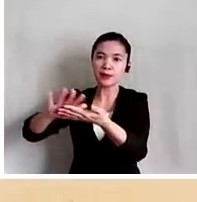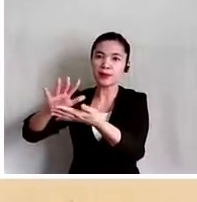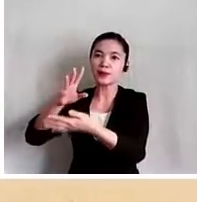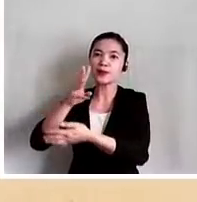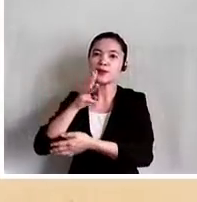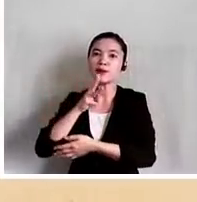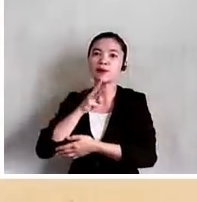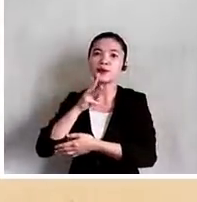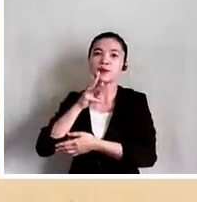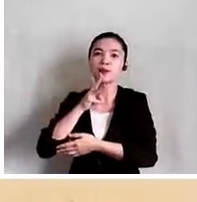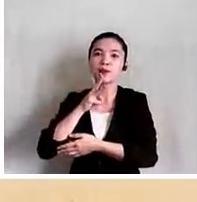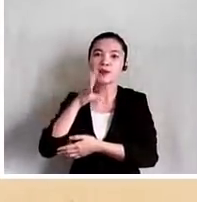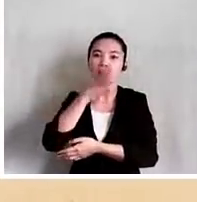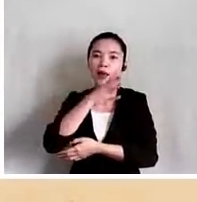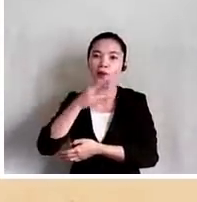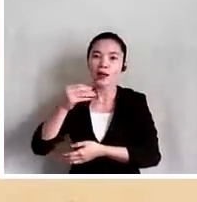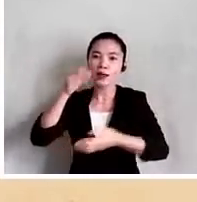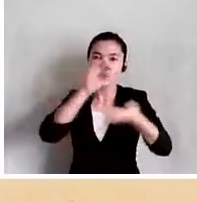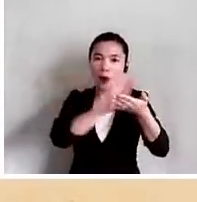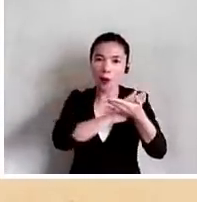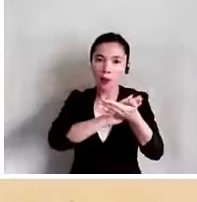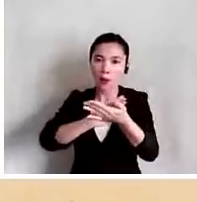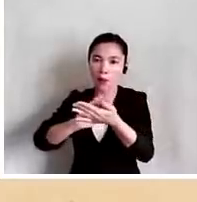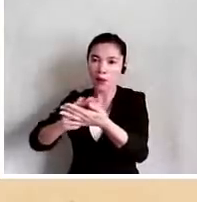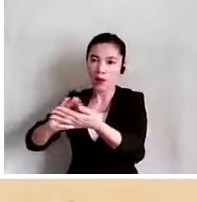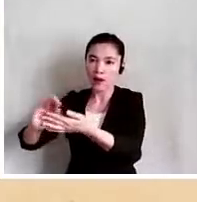and wash away all your